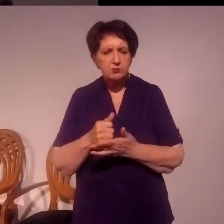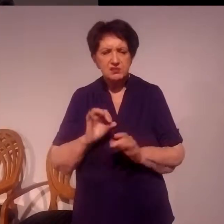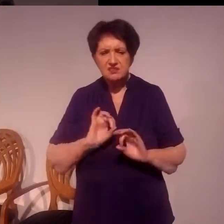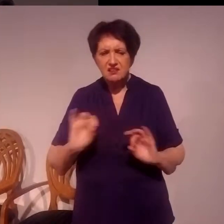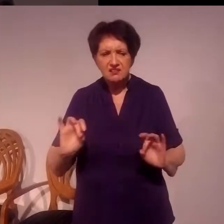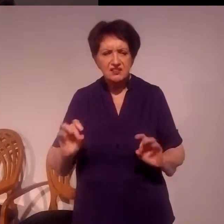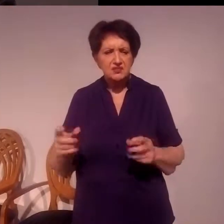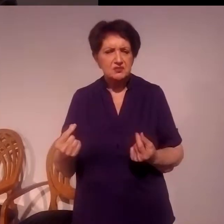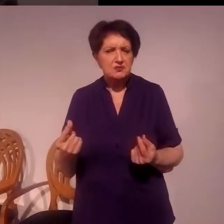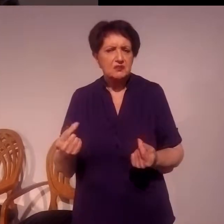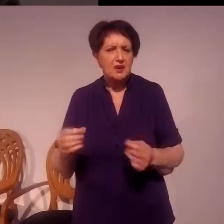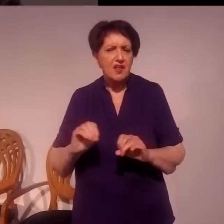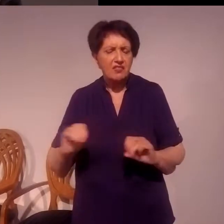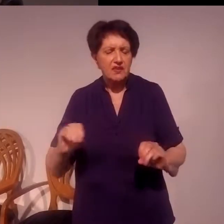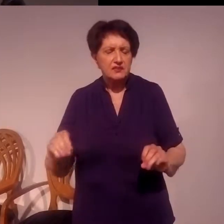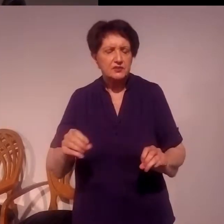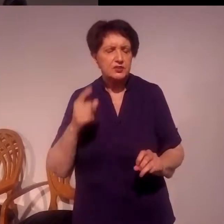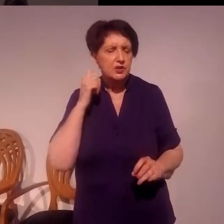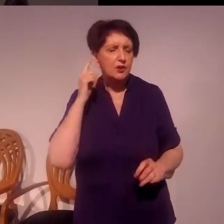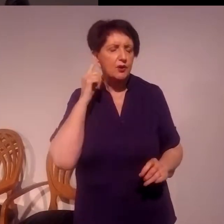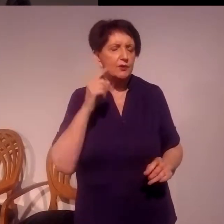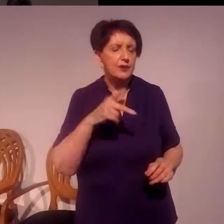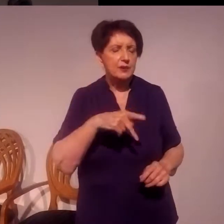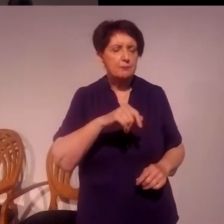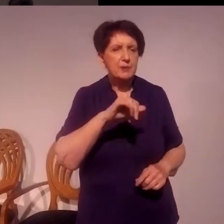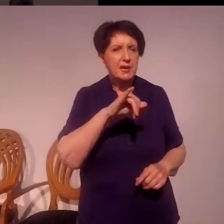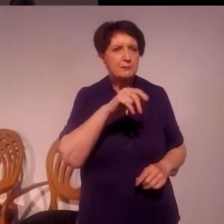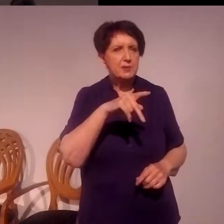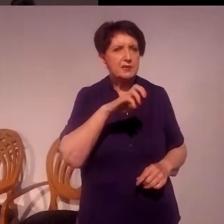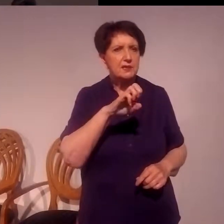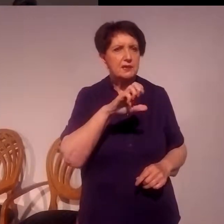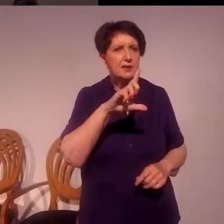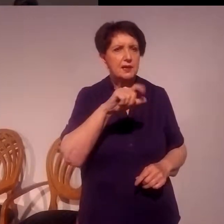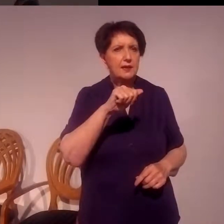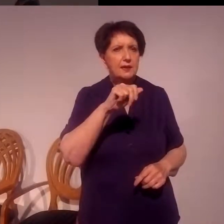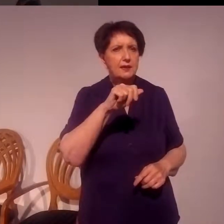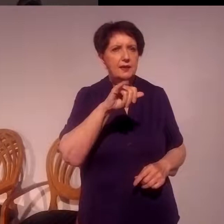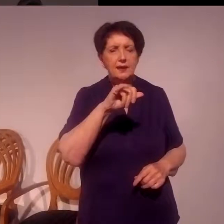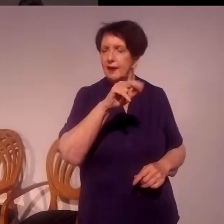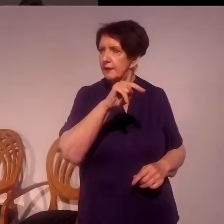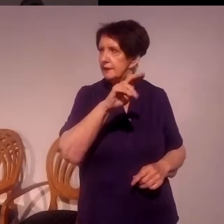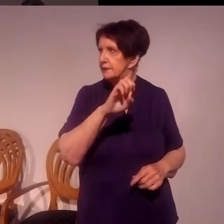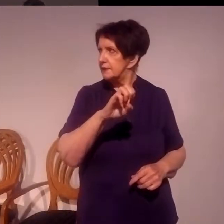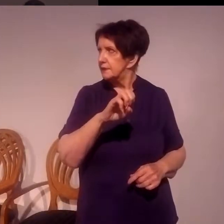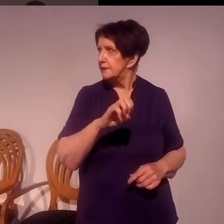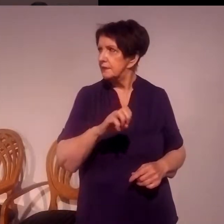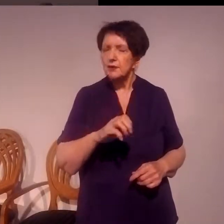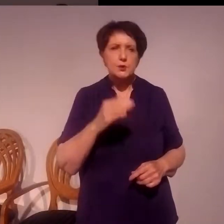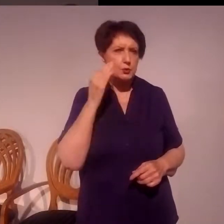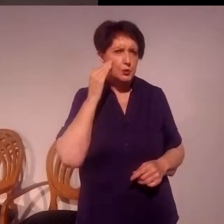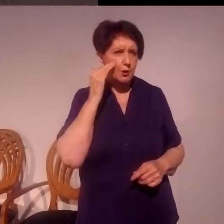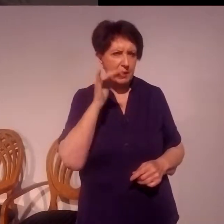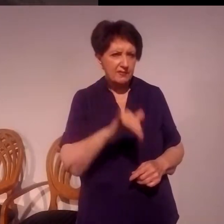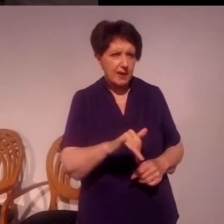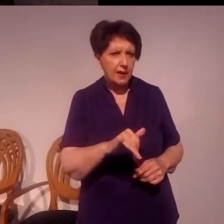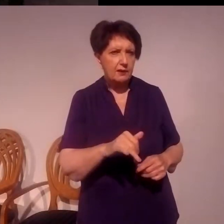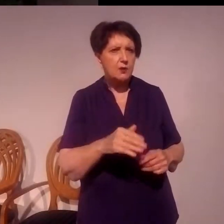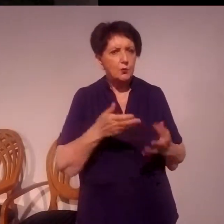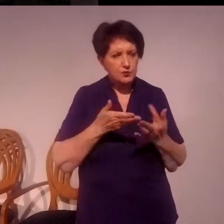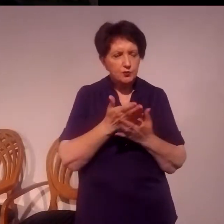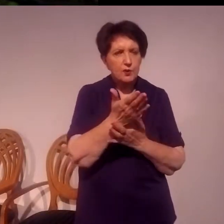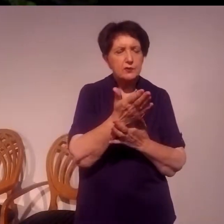Keystone XL pipeline was running right through her home state of Nebraska. You know the Keystone pipeline? I'm sure you've heard of